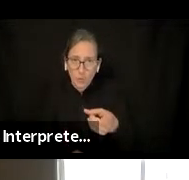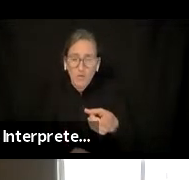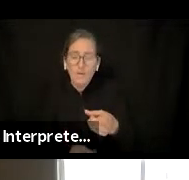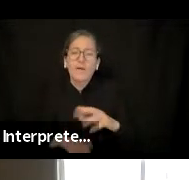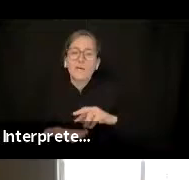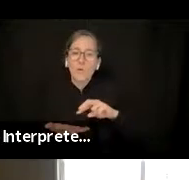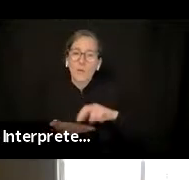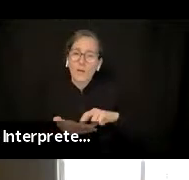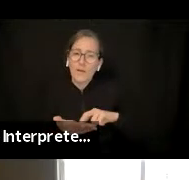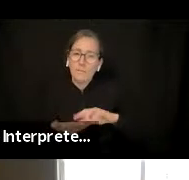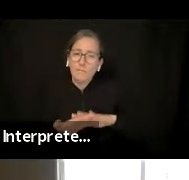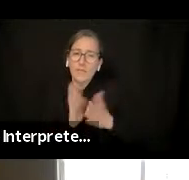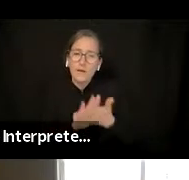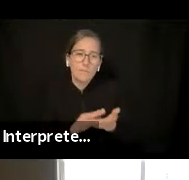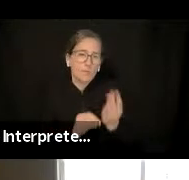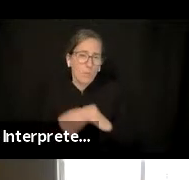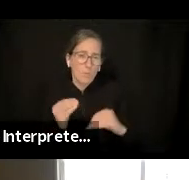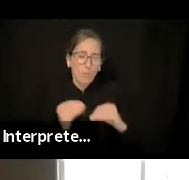have all of them.